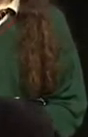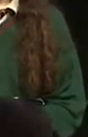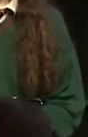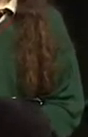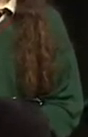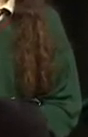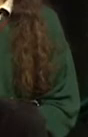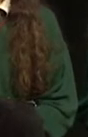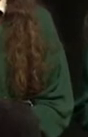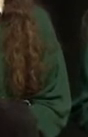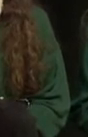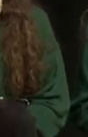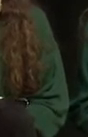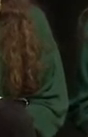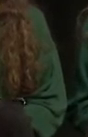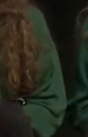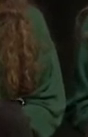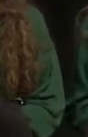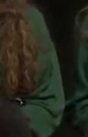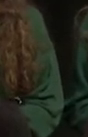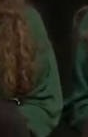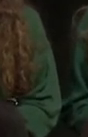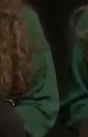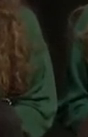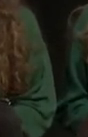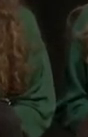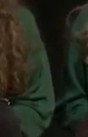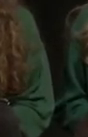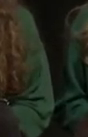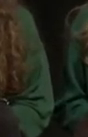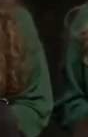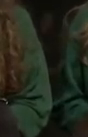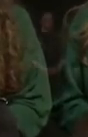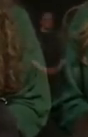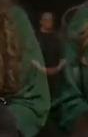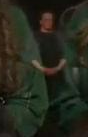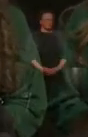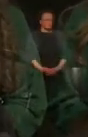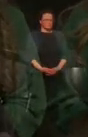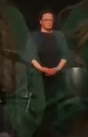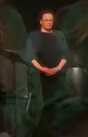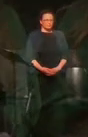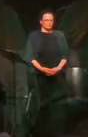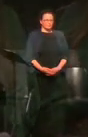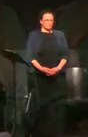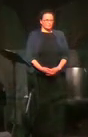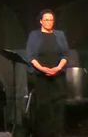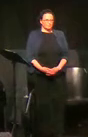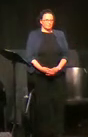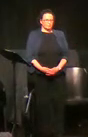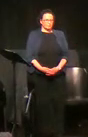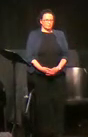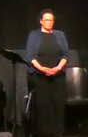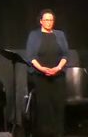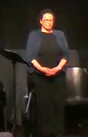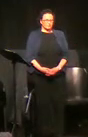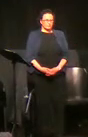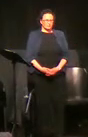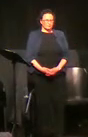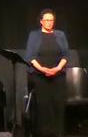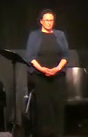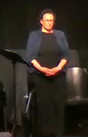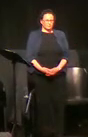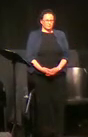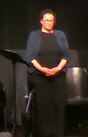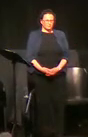Julia Decorio, Miriam Naftulovic, Meyer Naftulovic, Sindonia Naftulovicova,